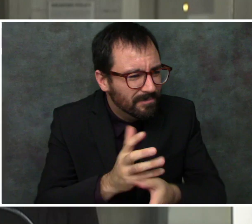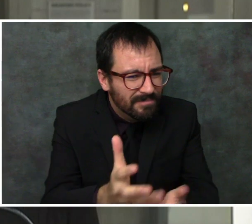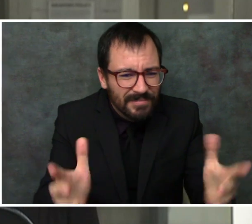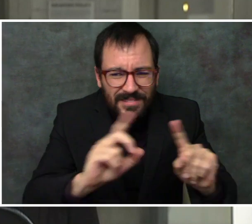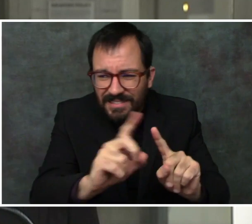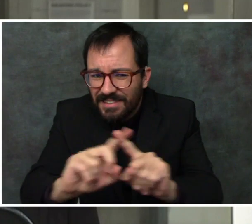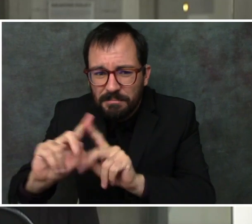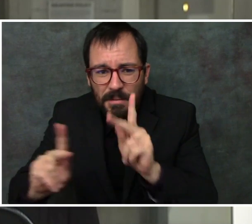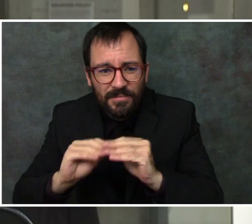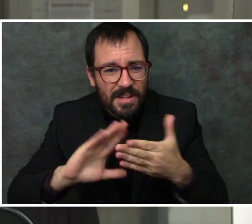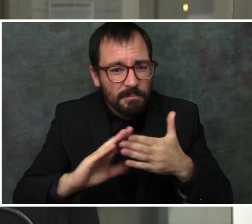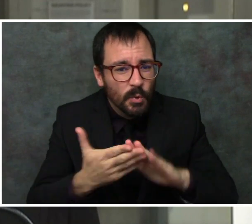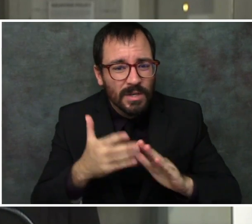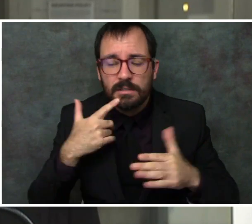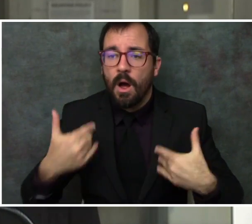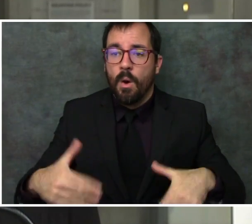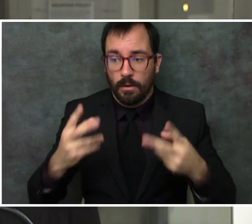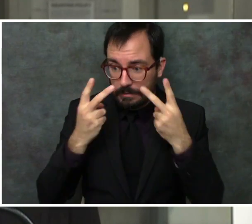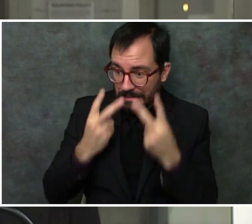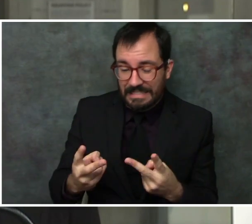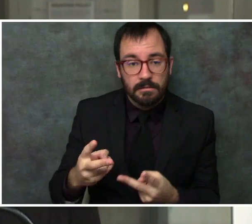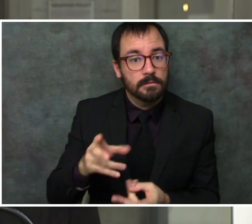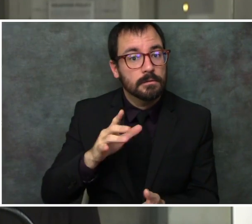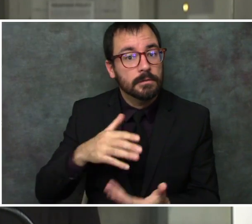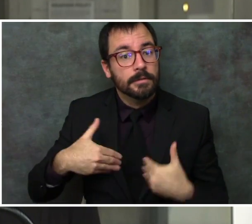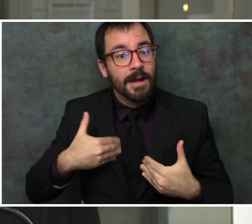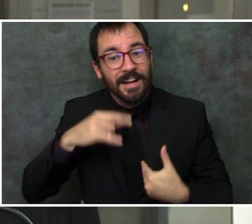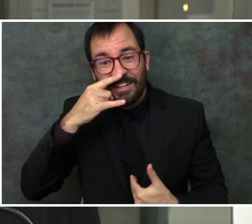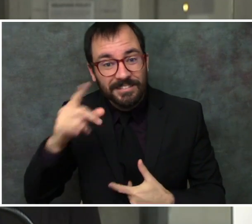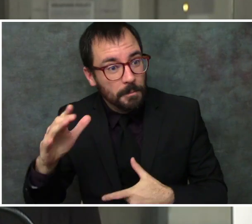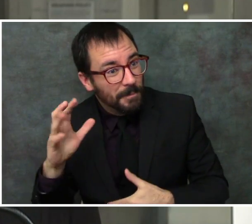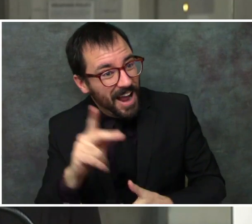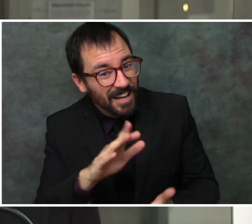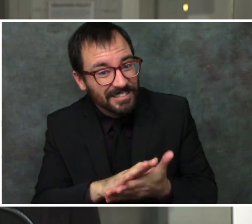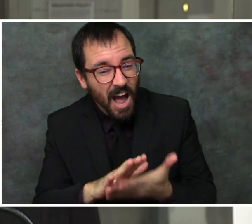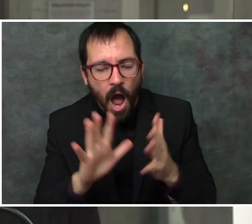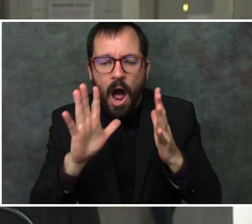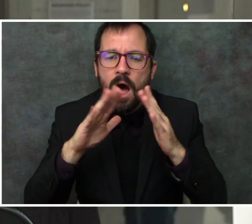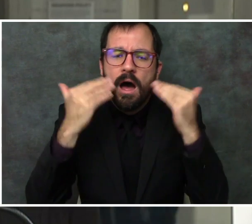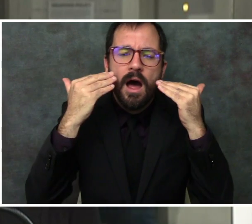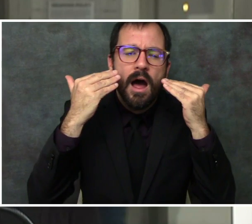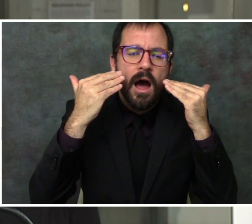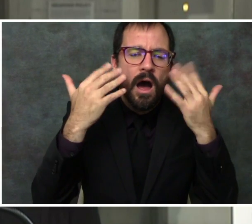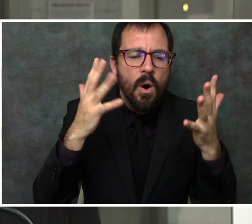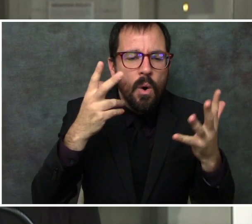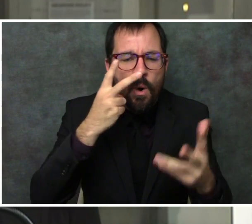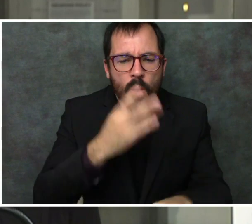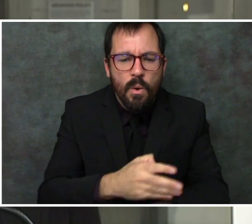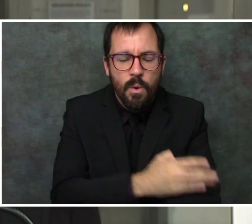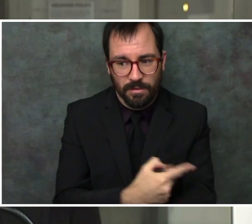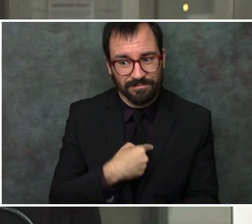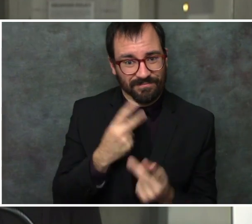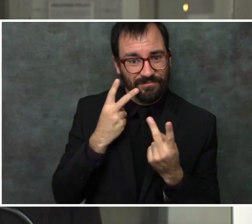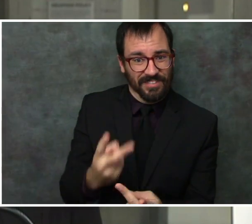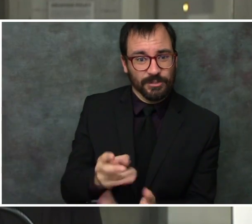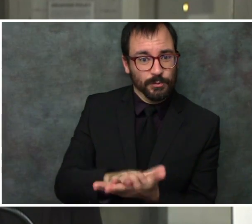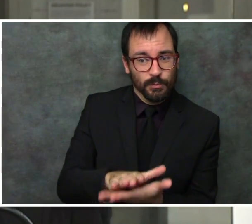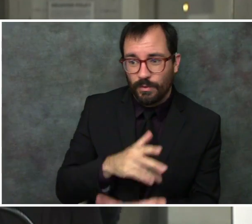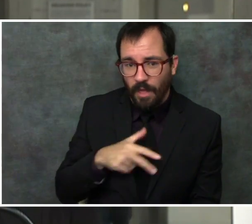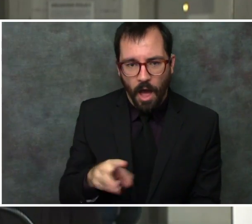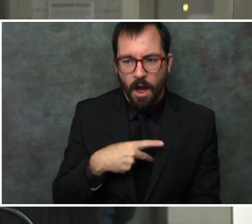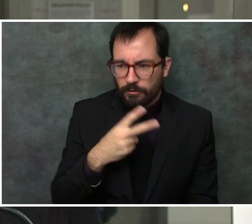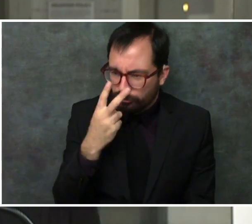well-being. I witnessed it myself last week when I visited several schools. I saw smiles on little kids' faces. I was at the